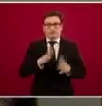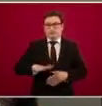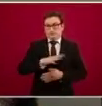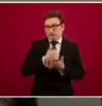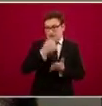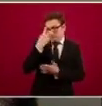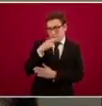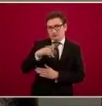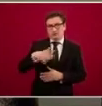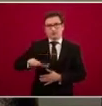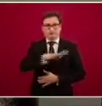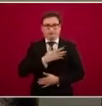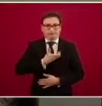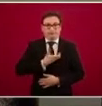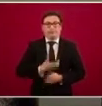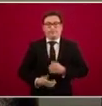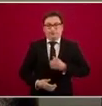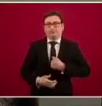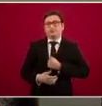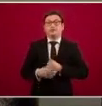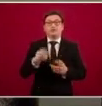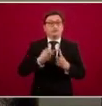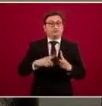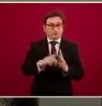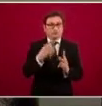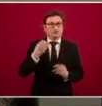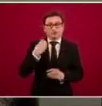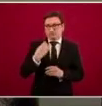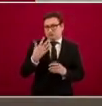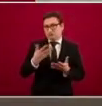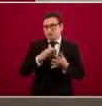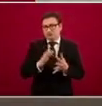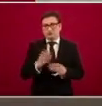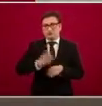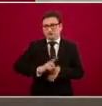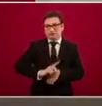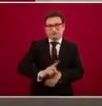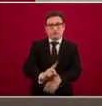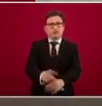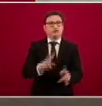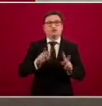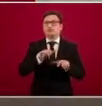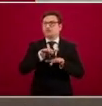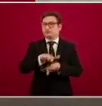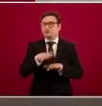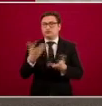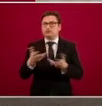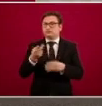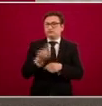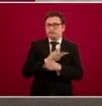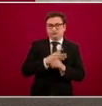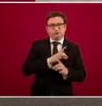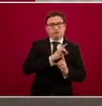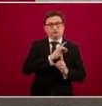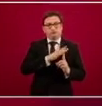Sunday, April the 12th, 2020. We are at the National Palace and